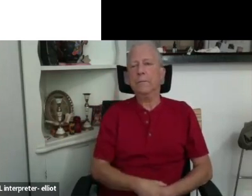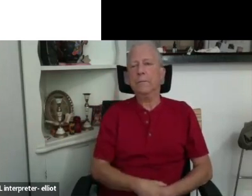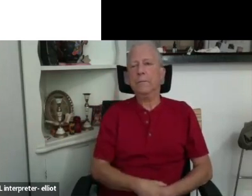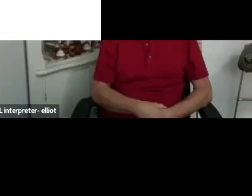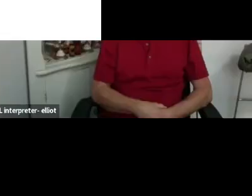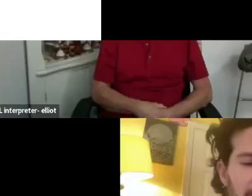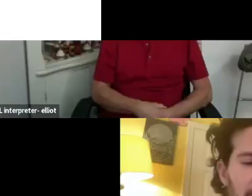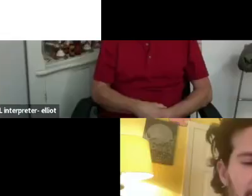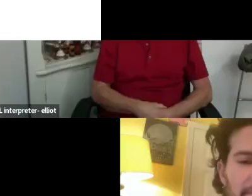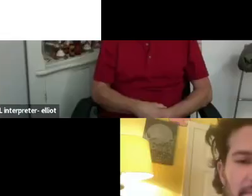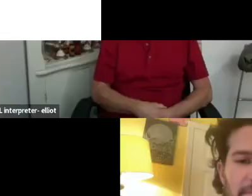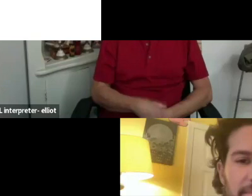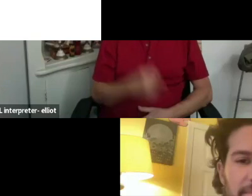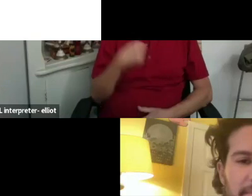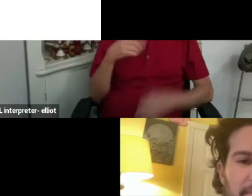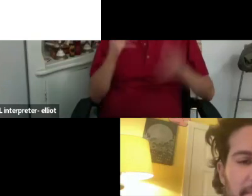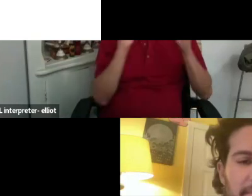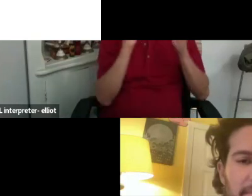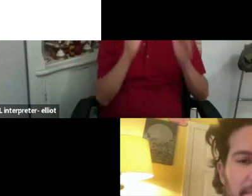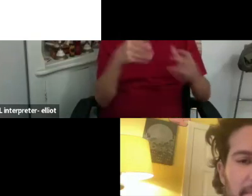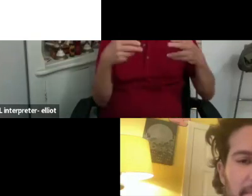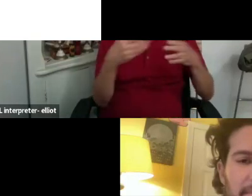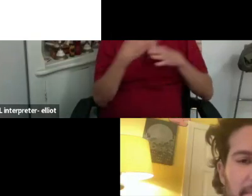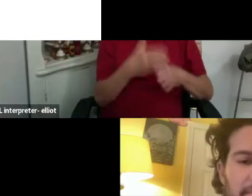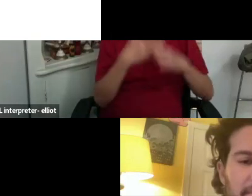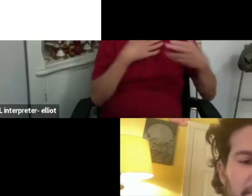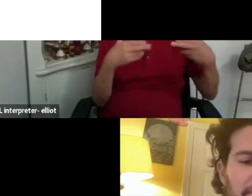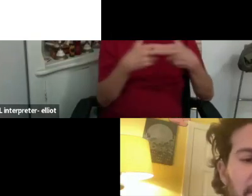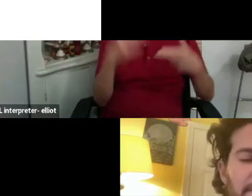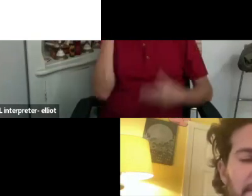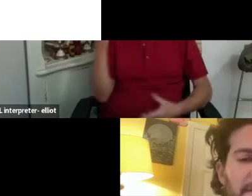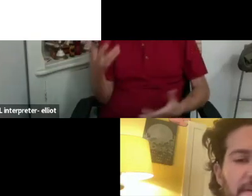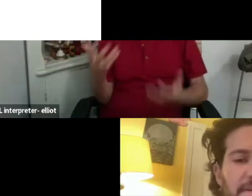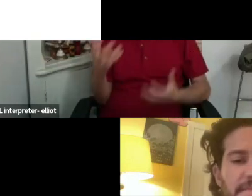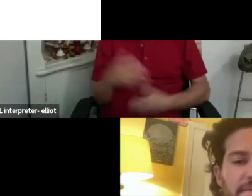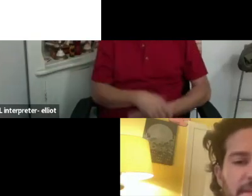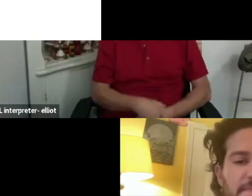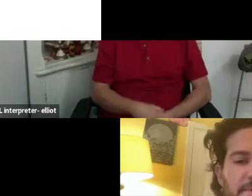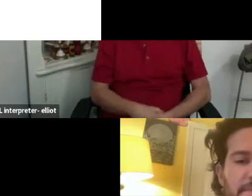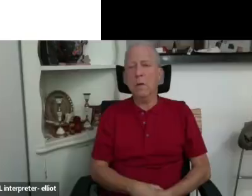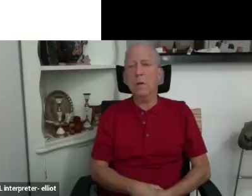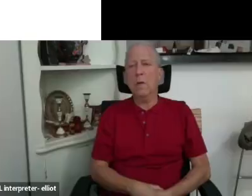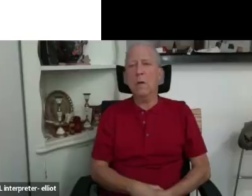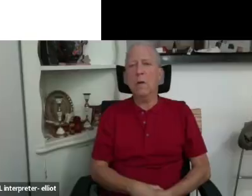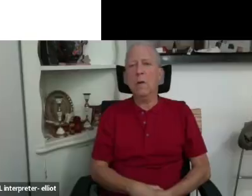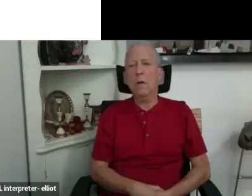I can keep sharing my slides for you if you'd prefer, or Oh, that'd be great. Thanks, okay, Mo.